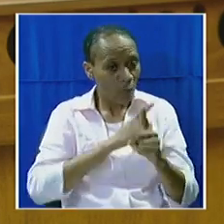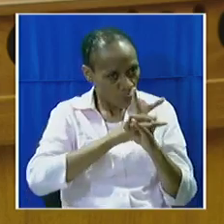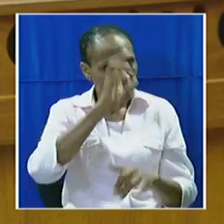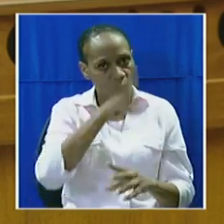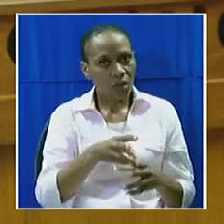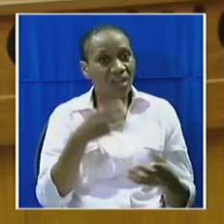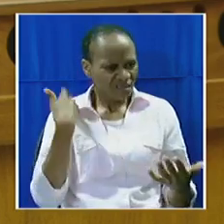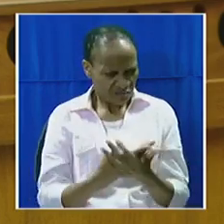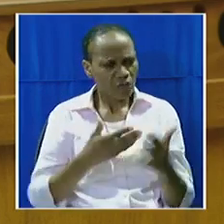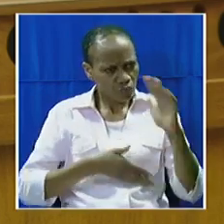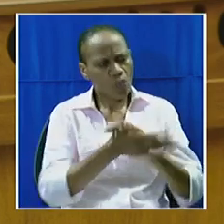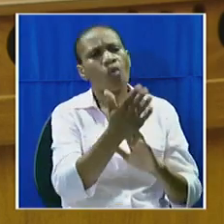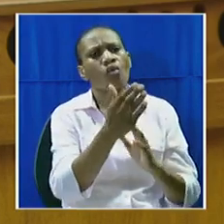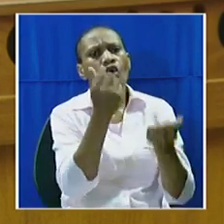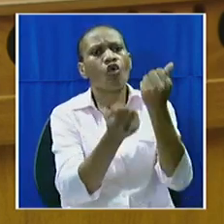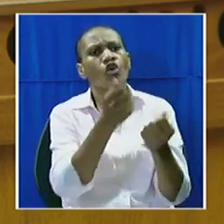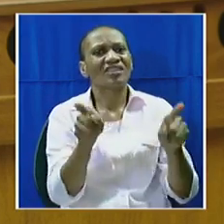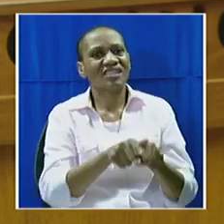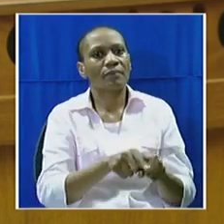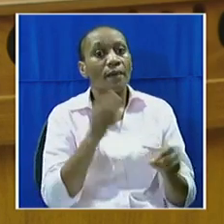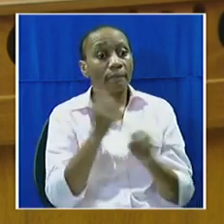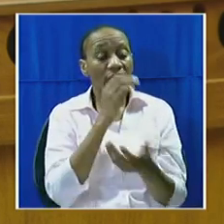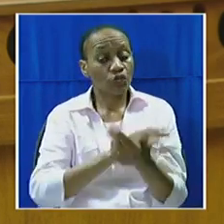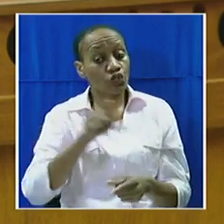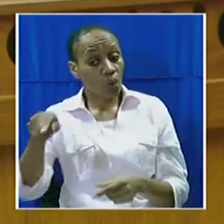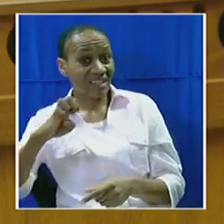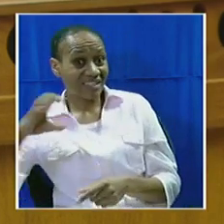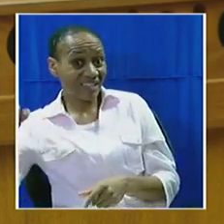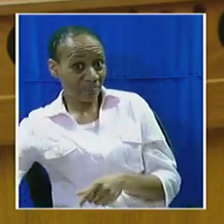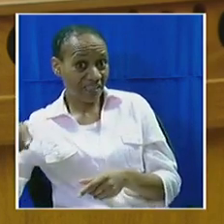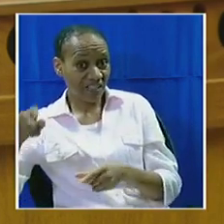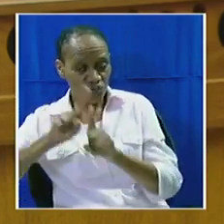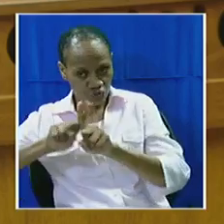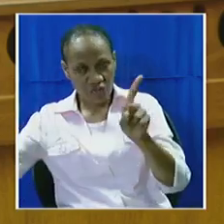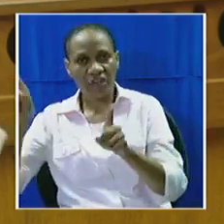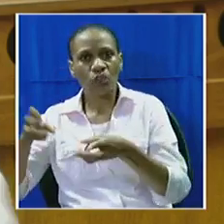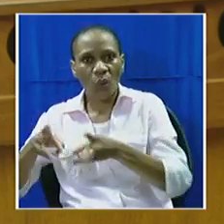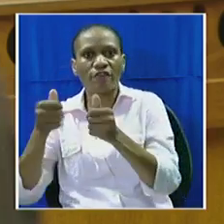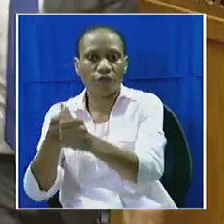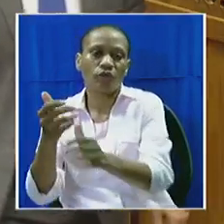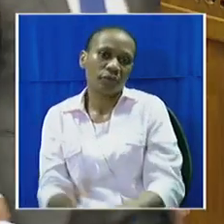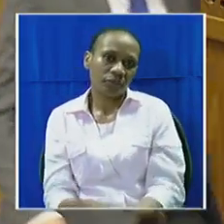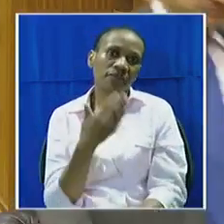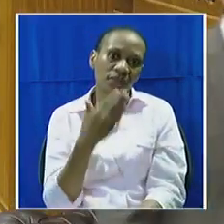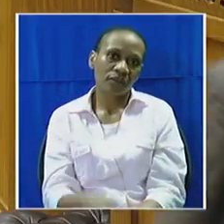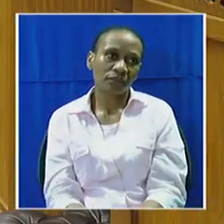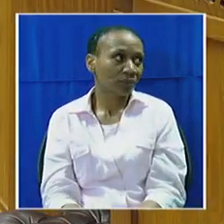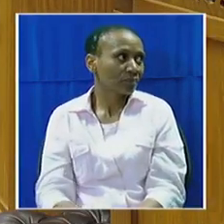necessary to keep the raiders of Makana and VBS at bay. I thank you. Time is up.